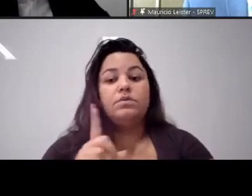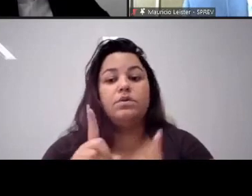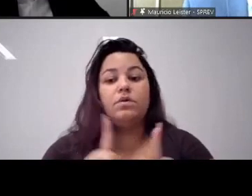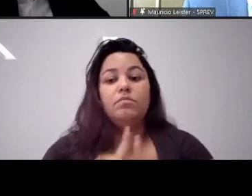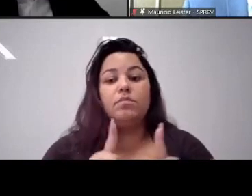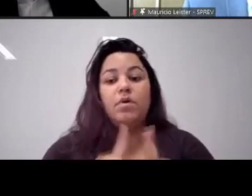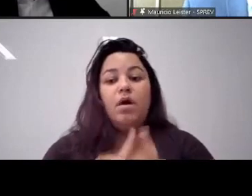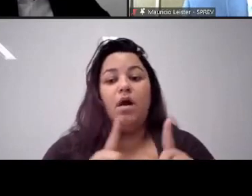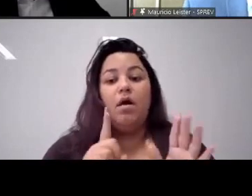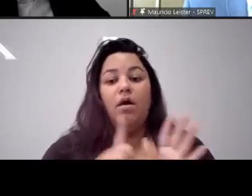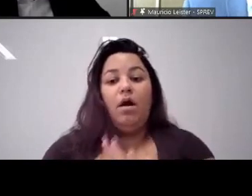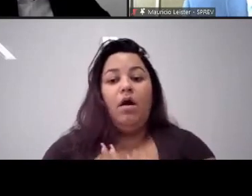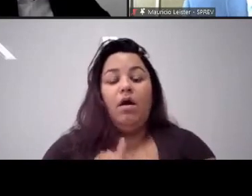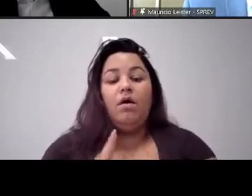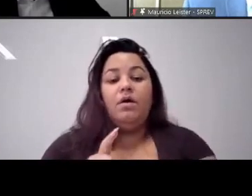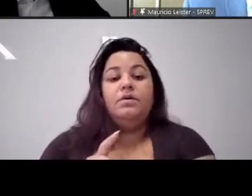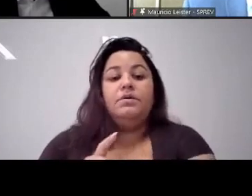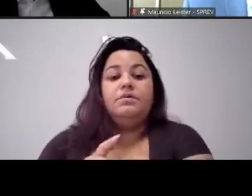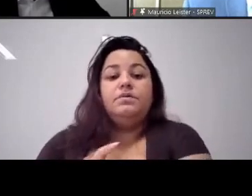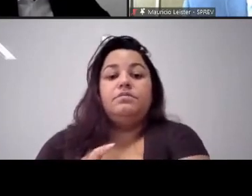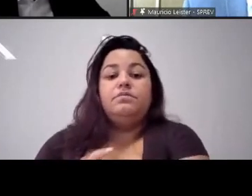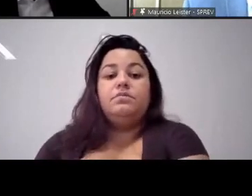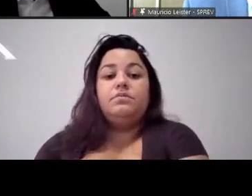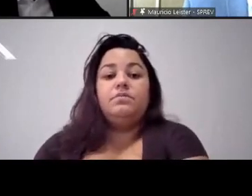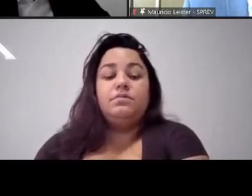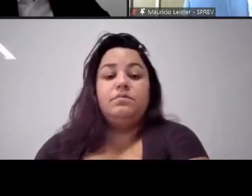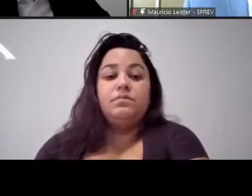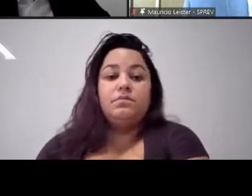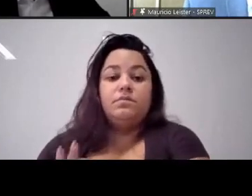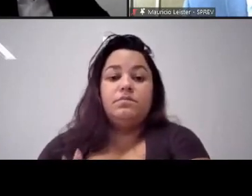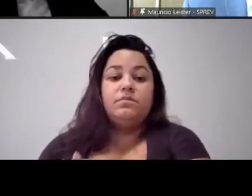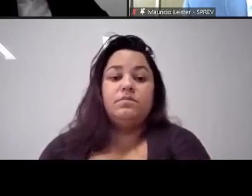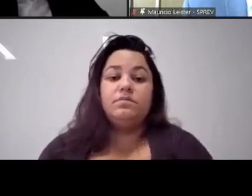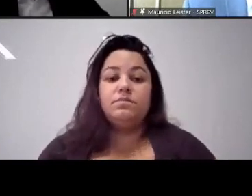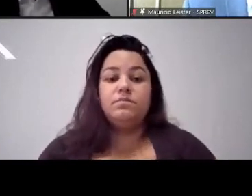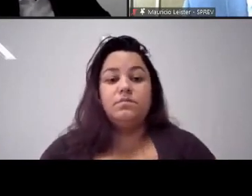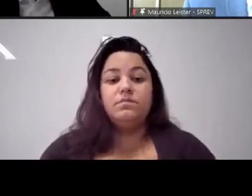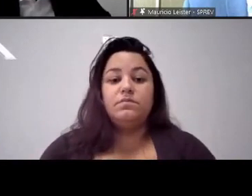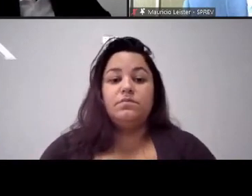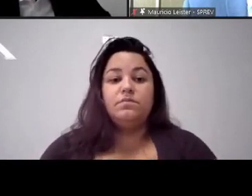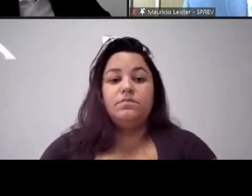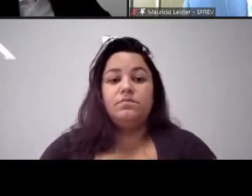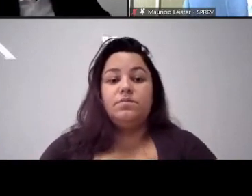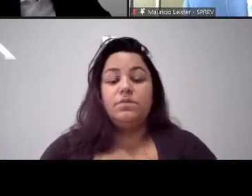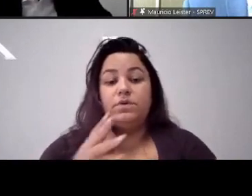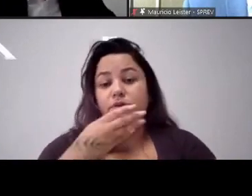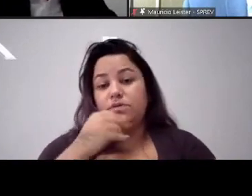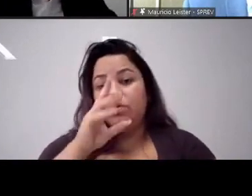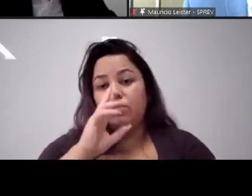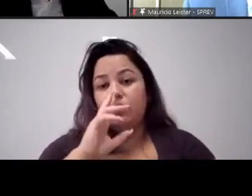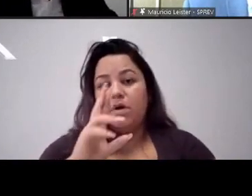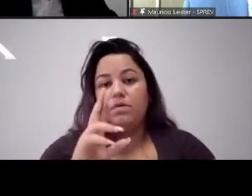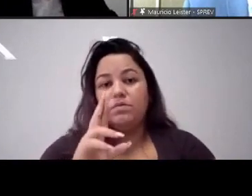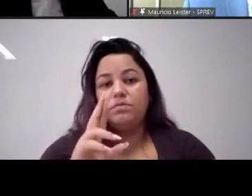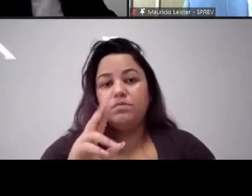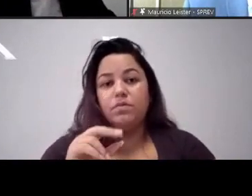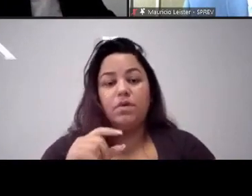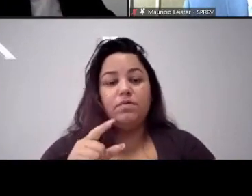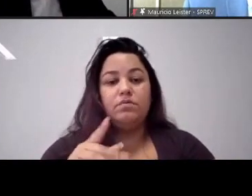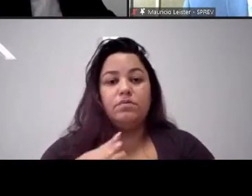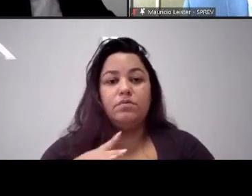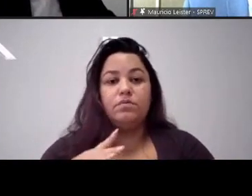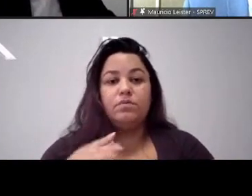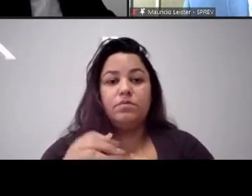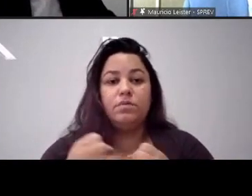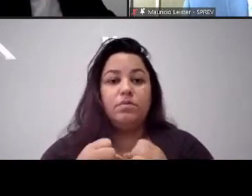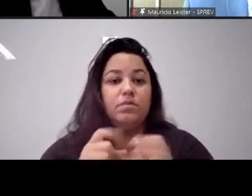So the transparency about this can be done this way. I think that